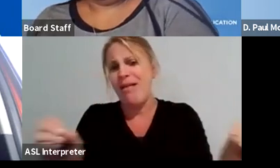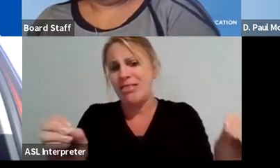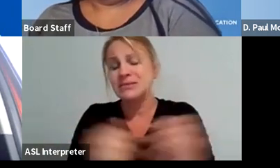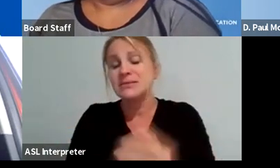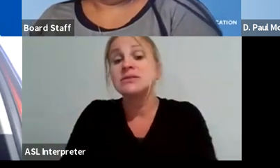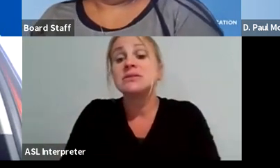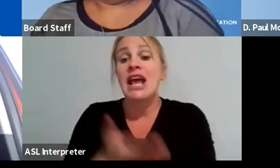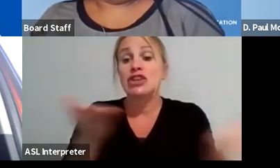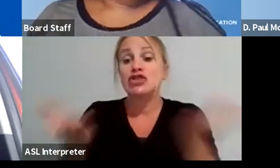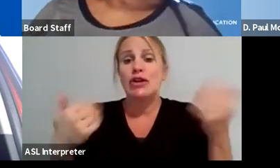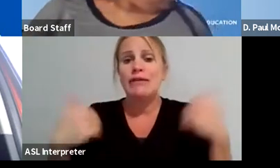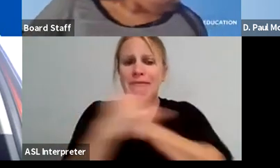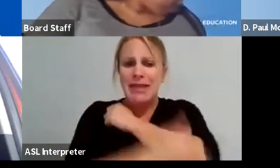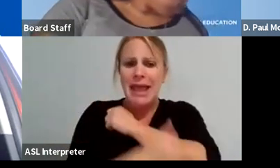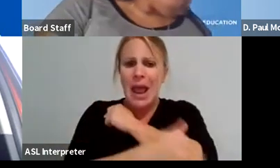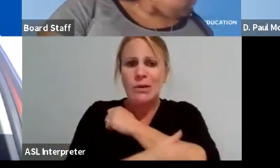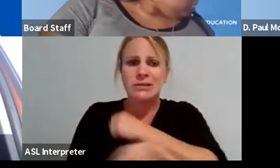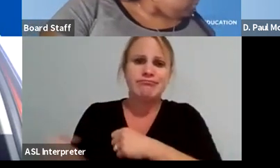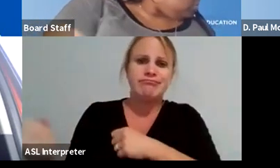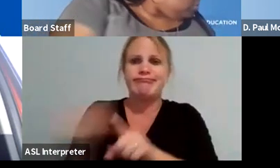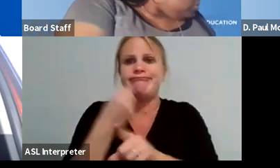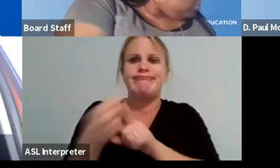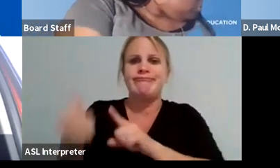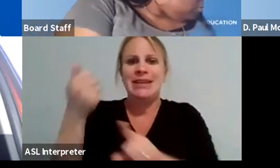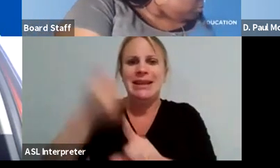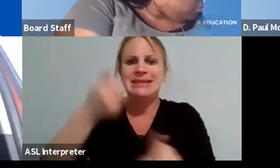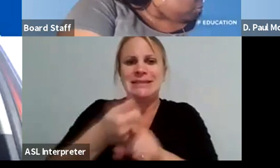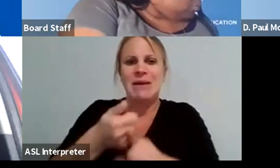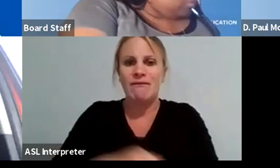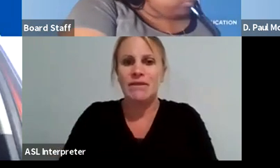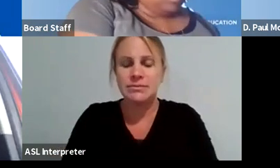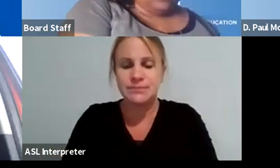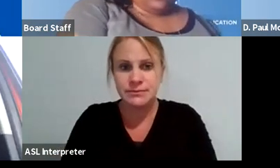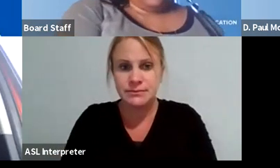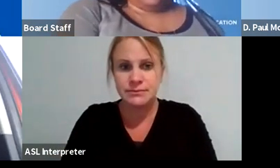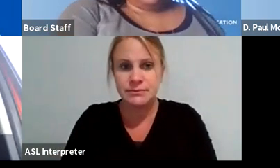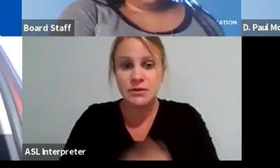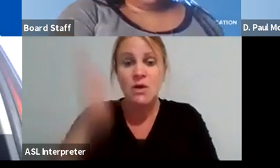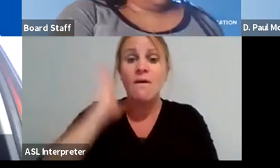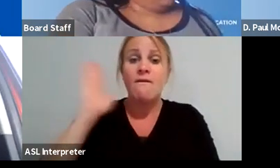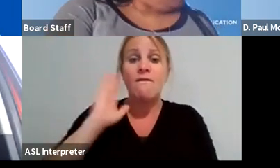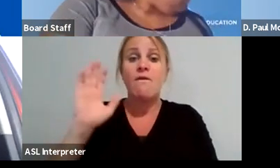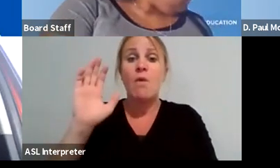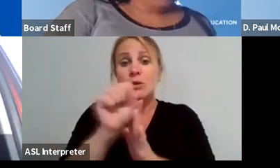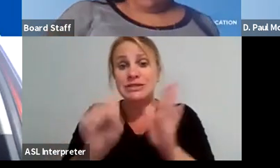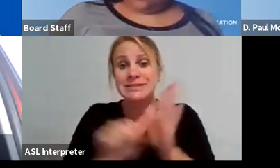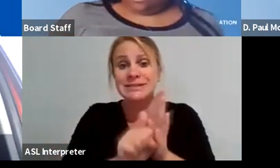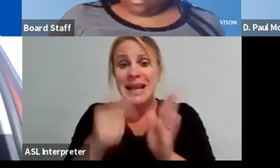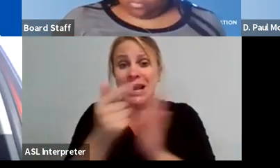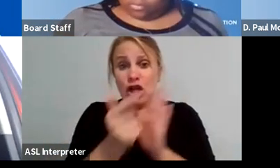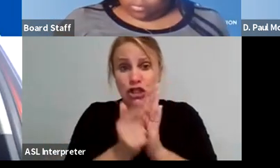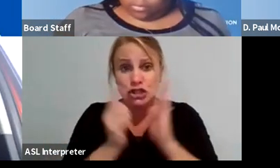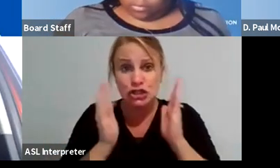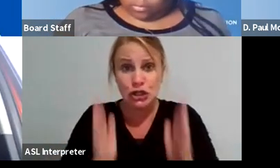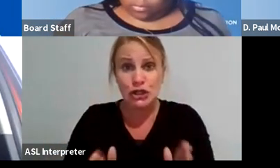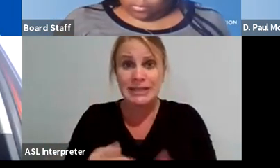have the county punch itself in the face, giving us another black eye. Former state's attorney and 35-year political veteran Glenn